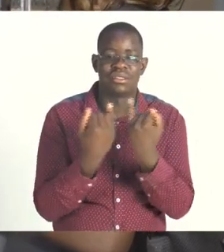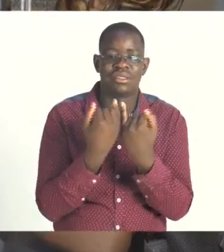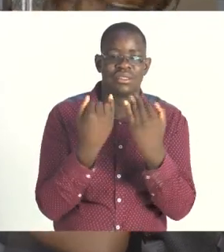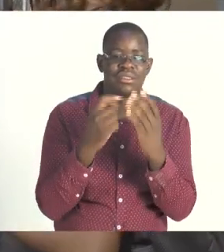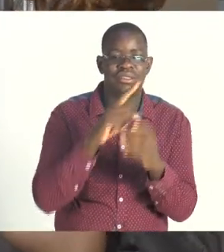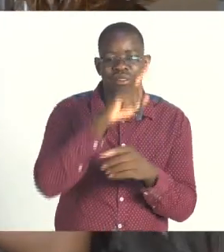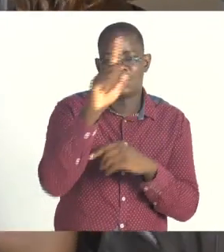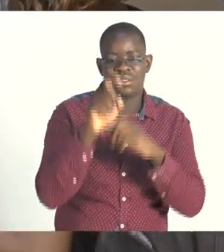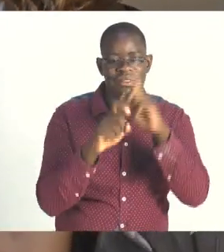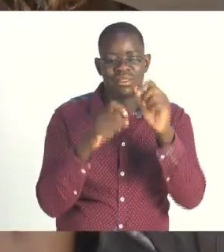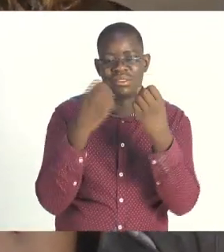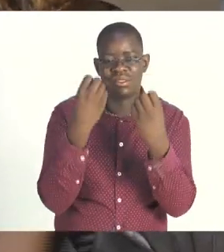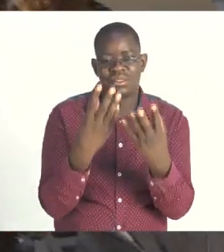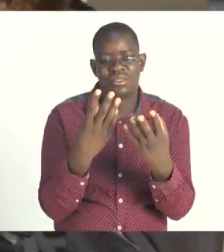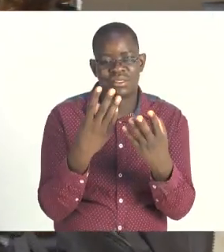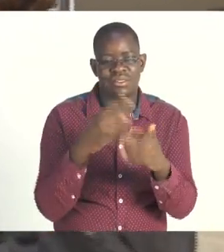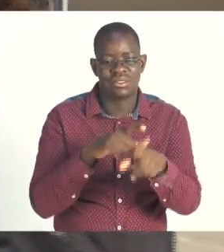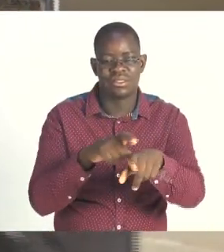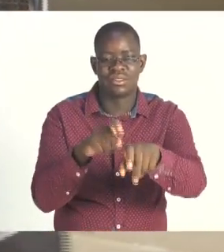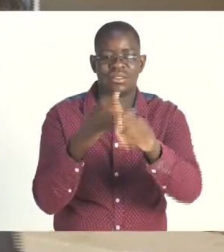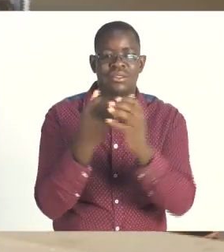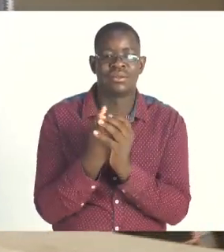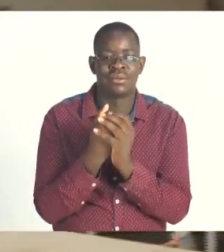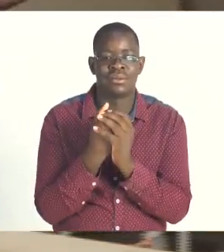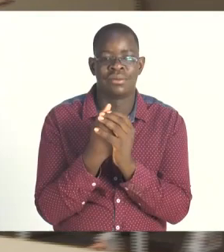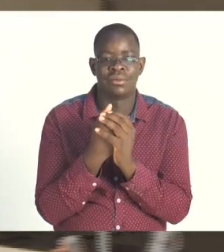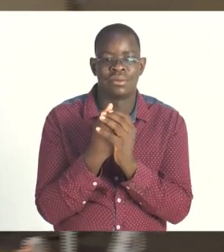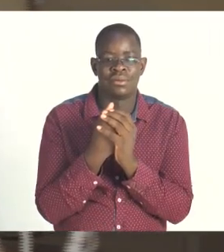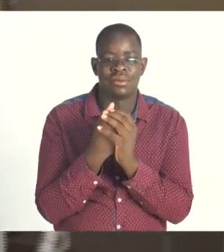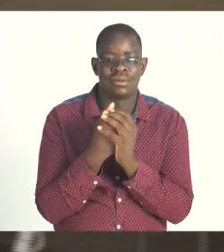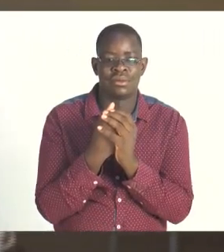for me. Follow me.